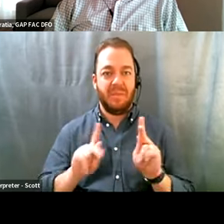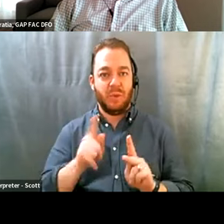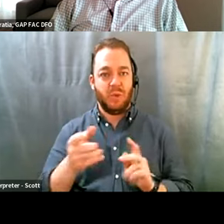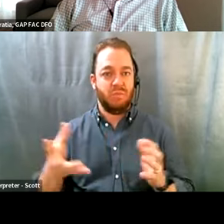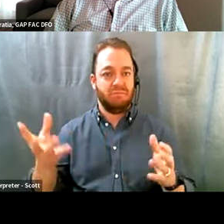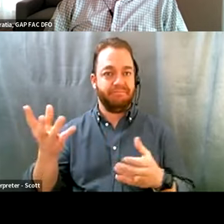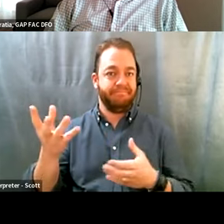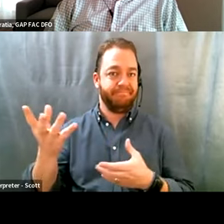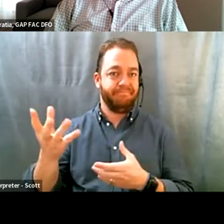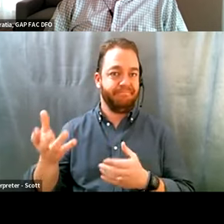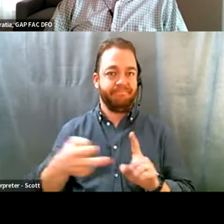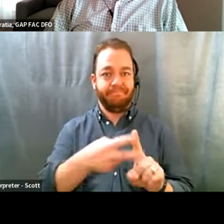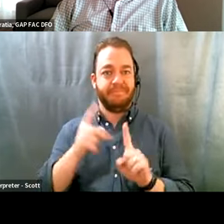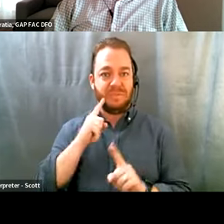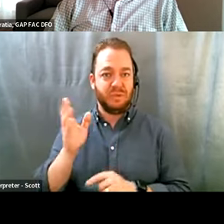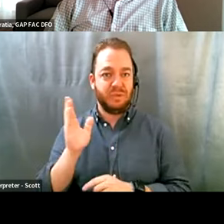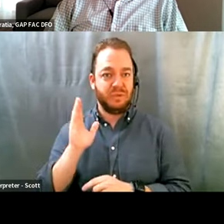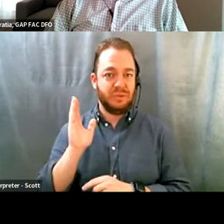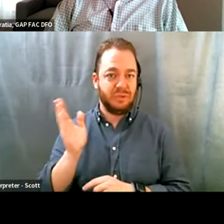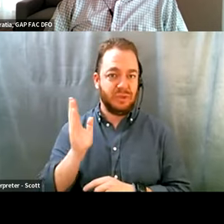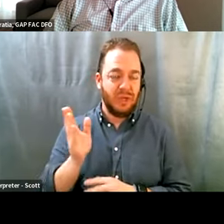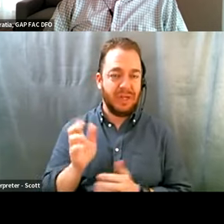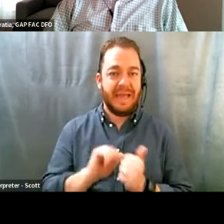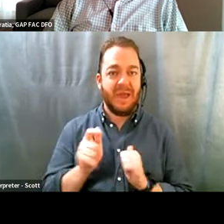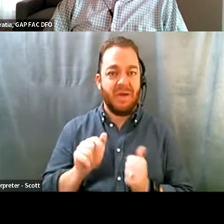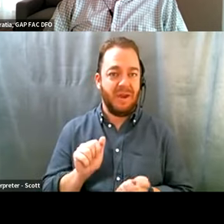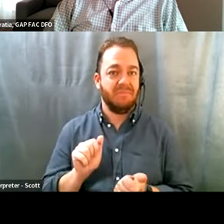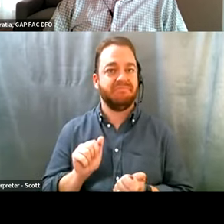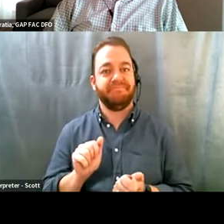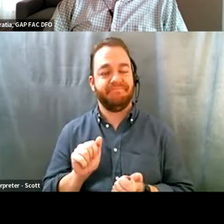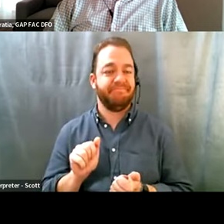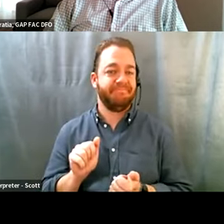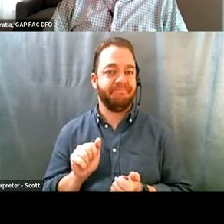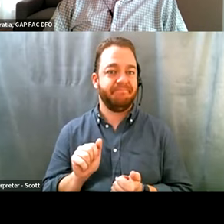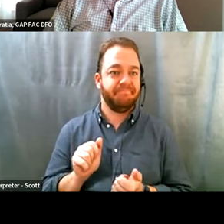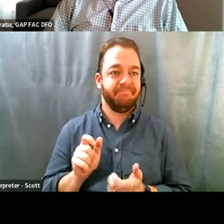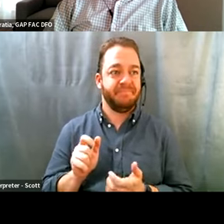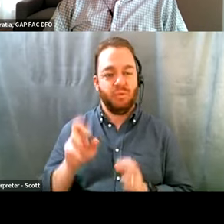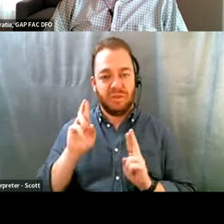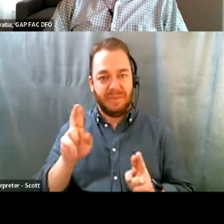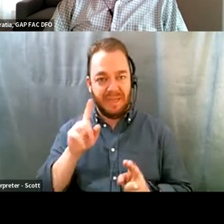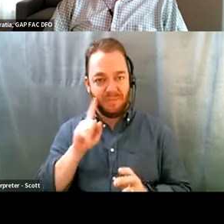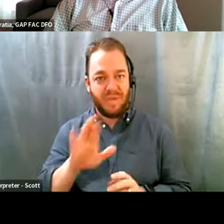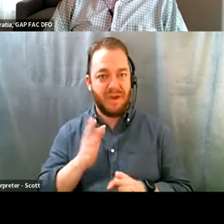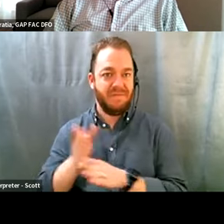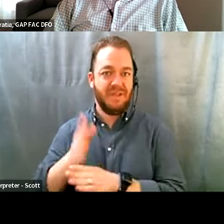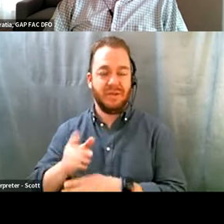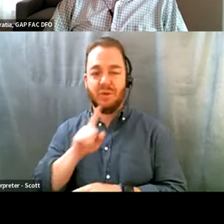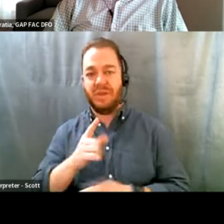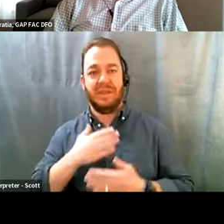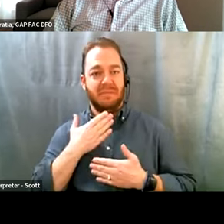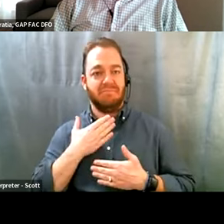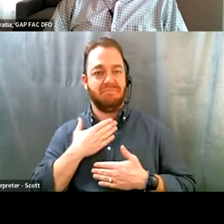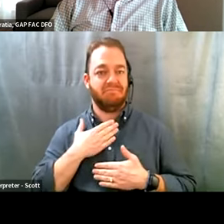in to talk and the weight with which they're addressing their respective areas. So I really appreciate that you allowed me to be a part of it.